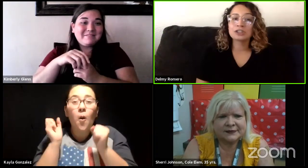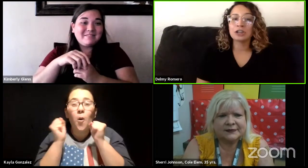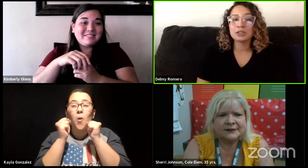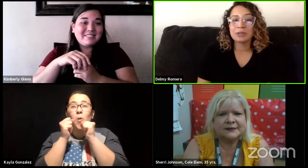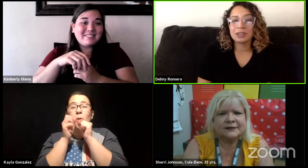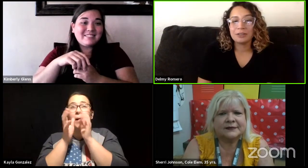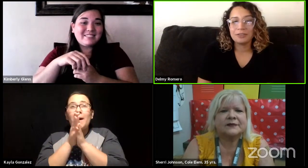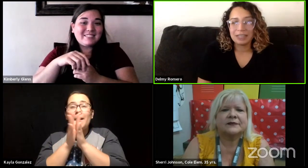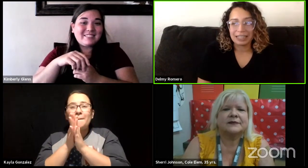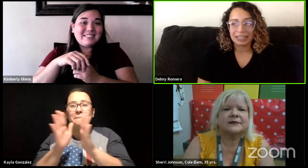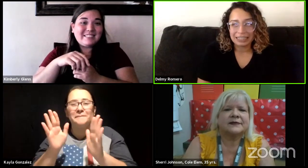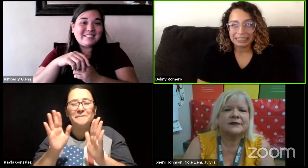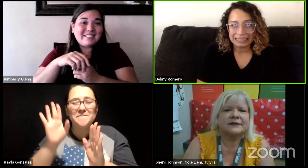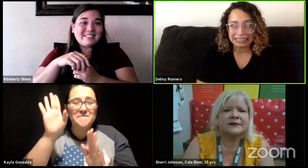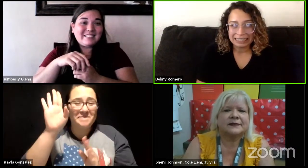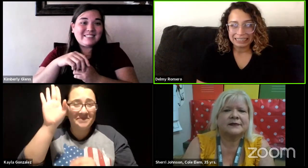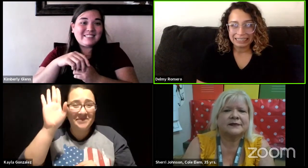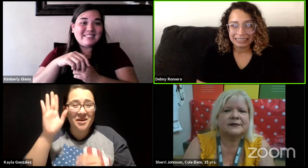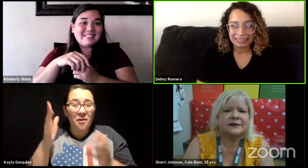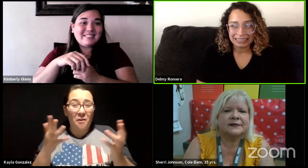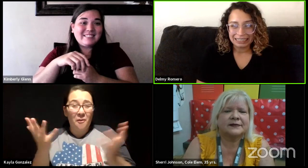So it starts with a V.